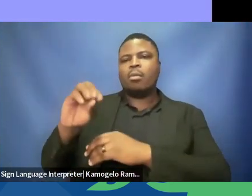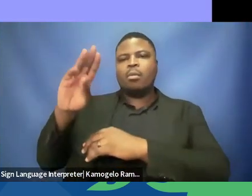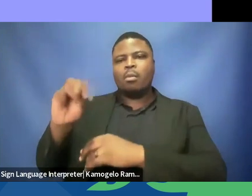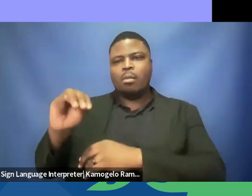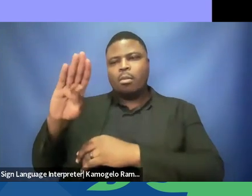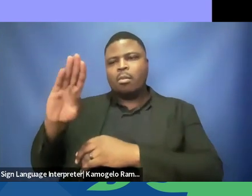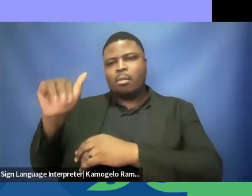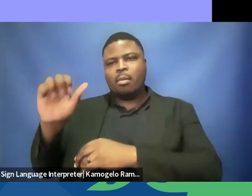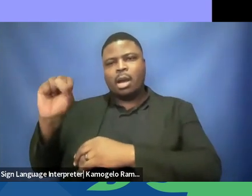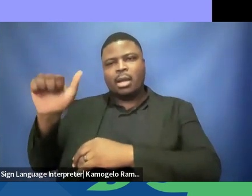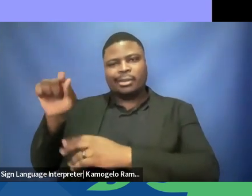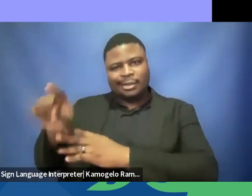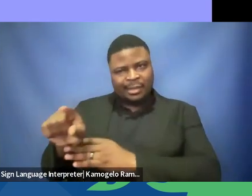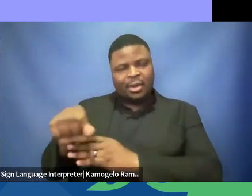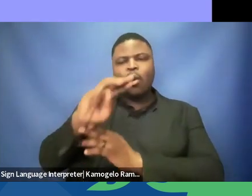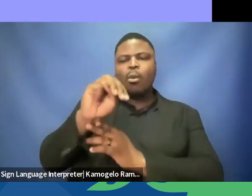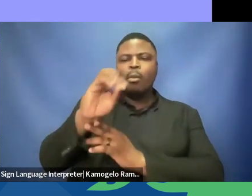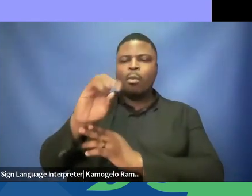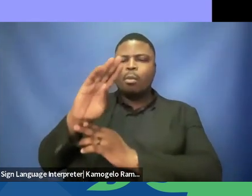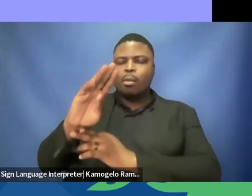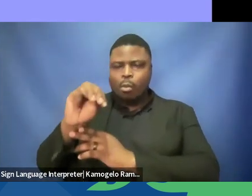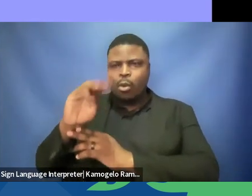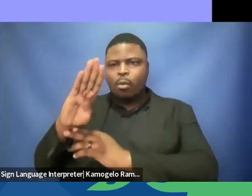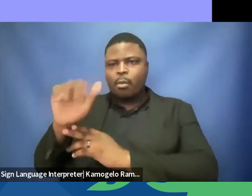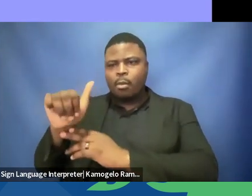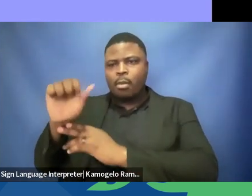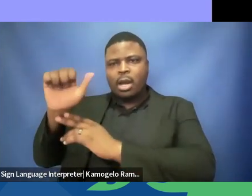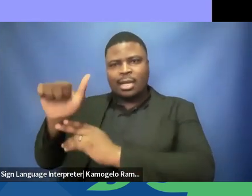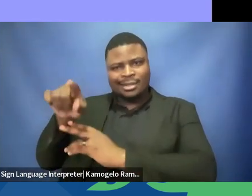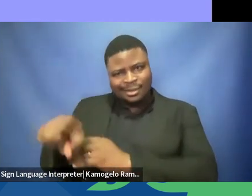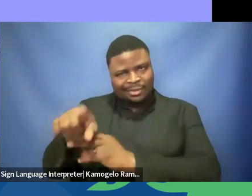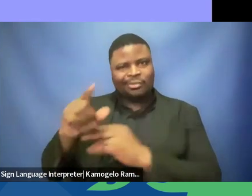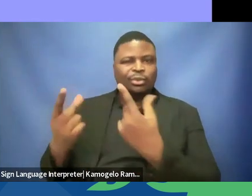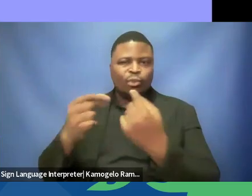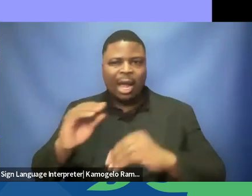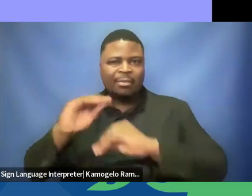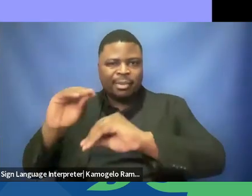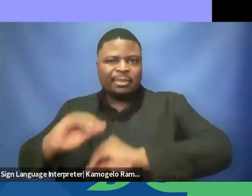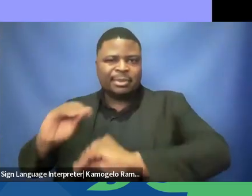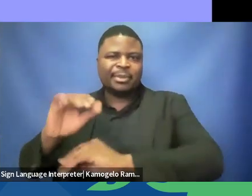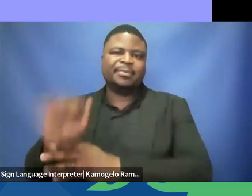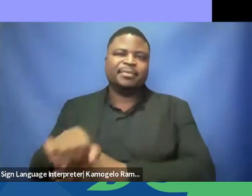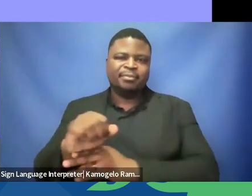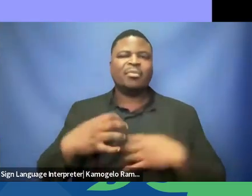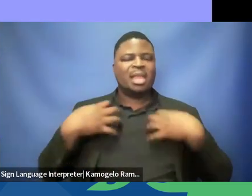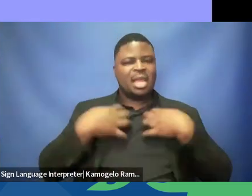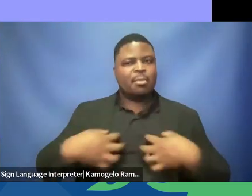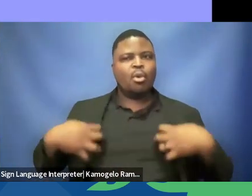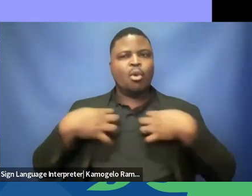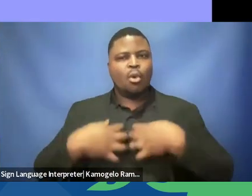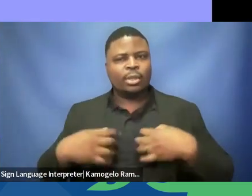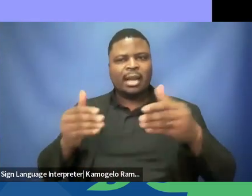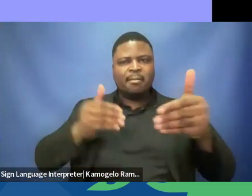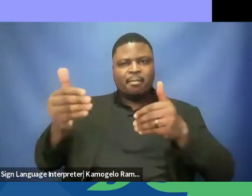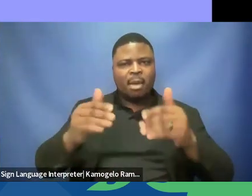we took them through 12 sessions of CBT, whereby at the end of it, we taught them about emotional regulation, anger